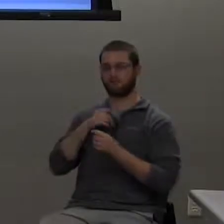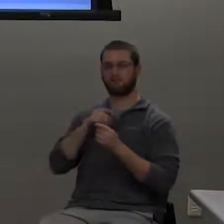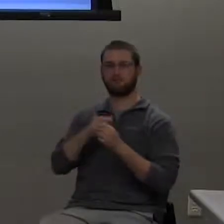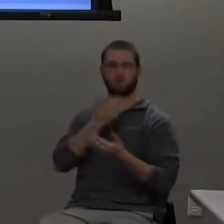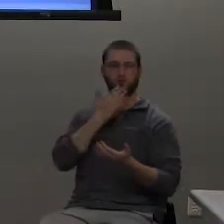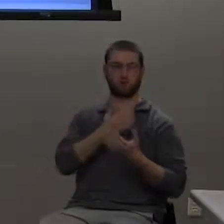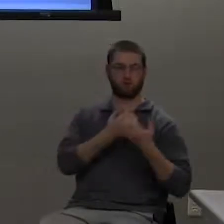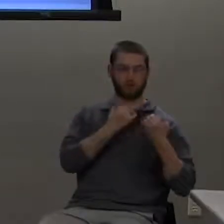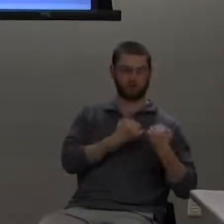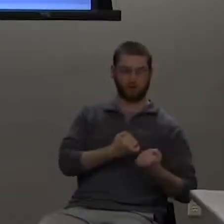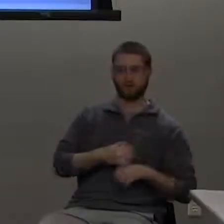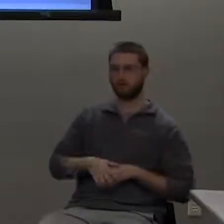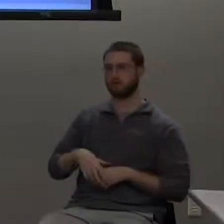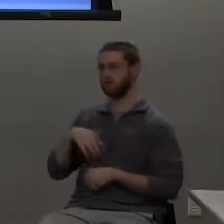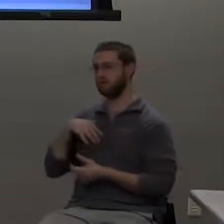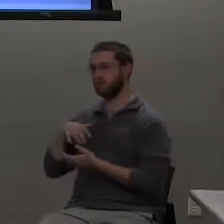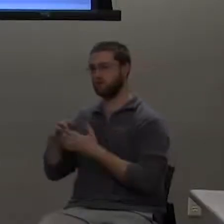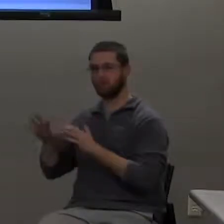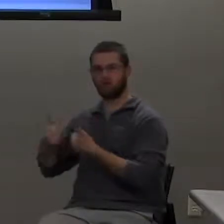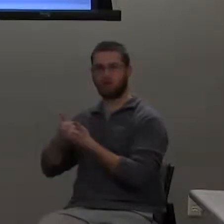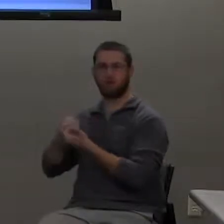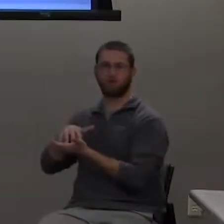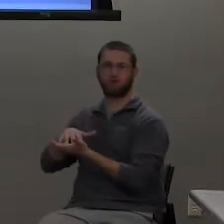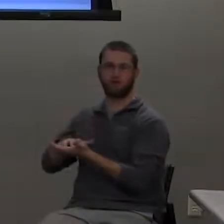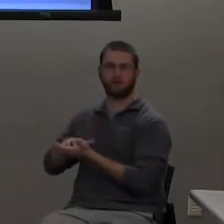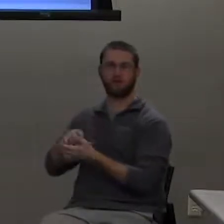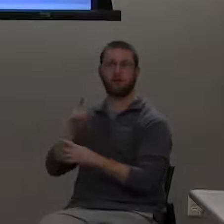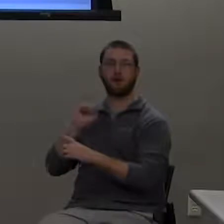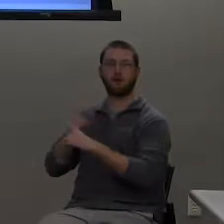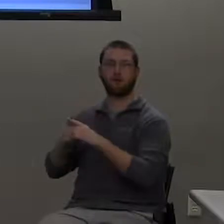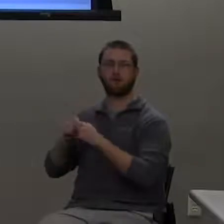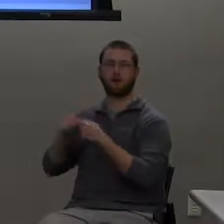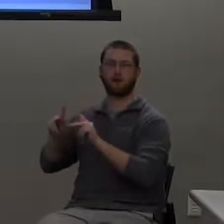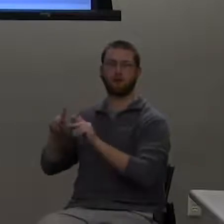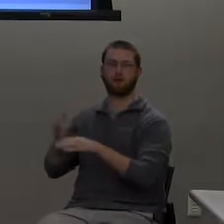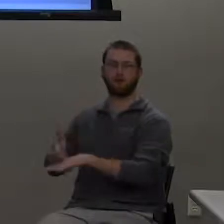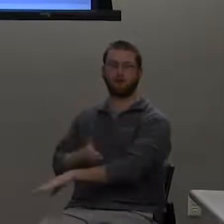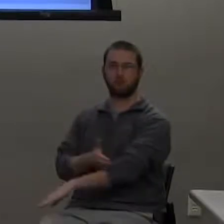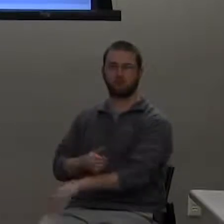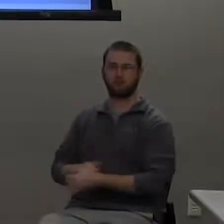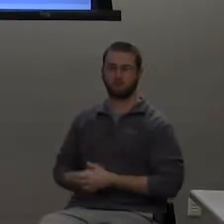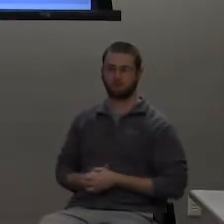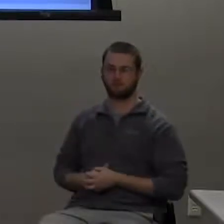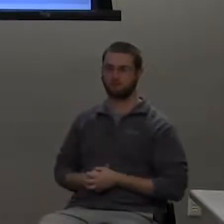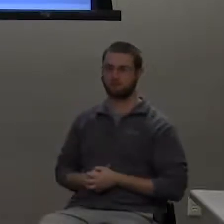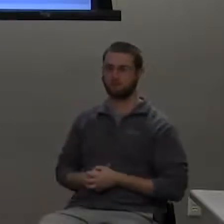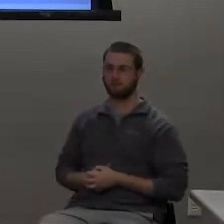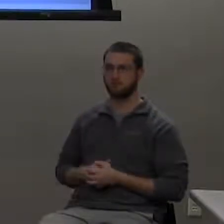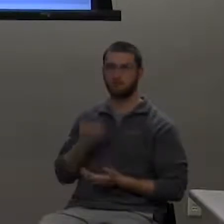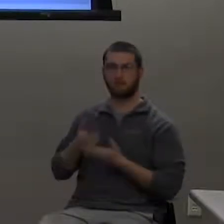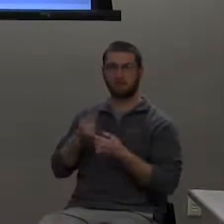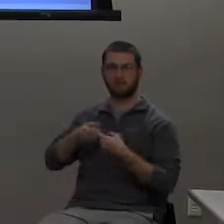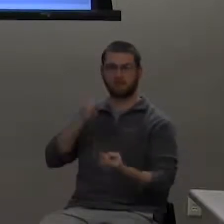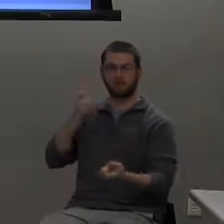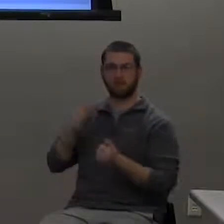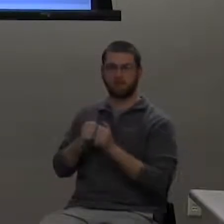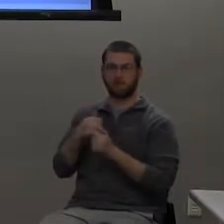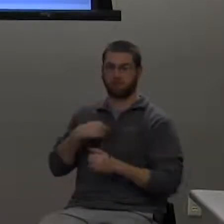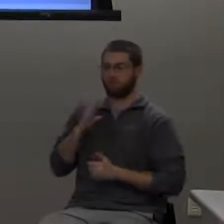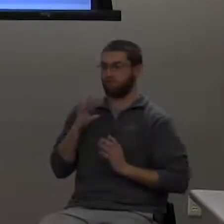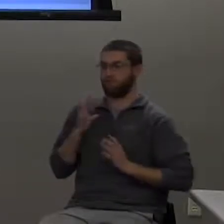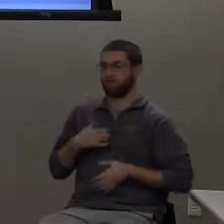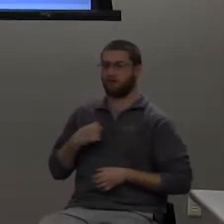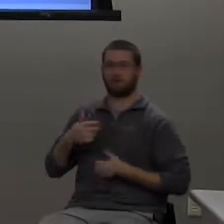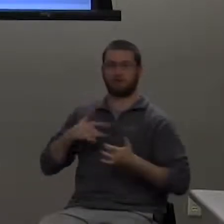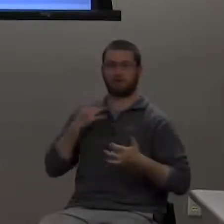strengths and allocated where I think we have some challenges and opportunities to try and improve. I would say, and you may disagree with me, I'm